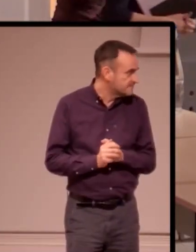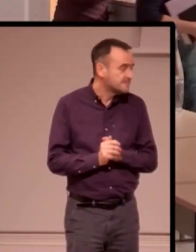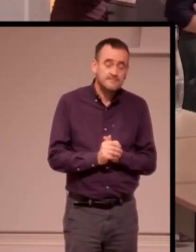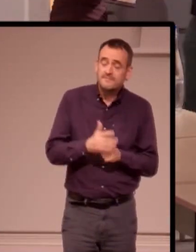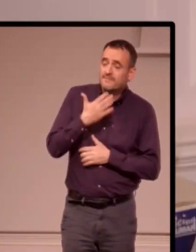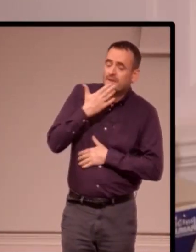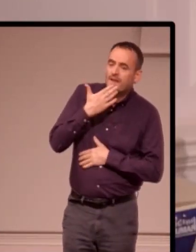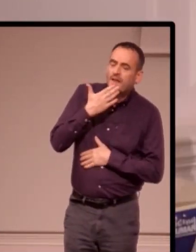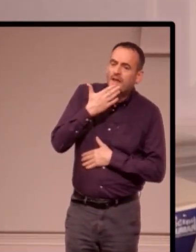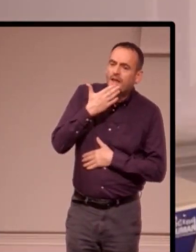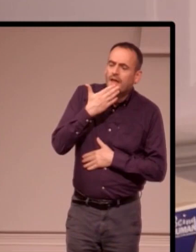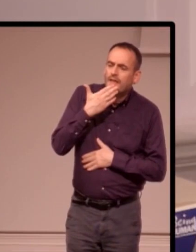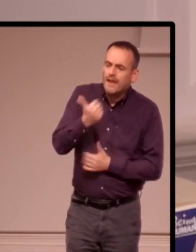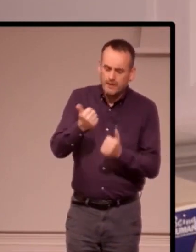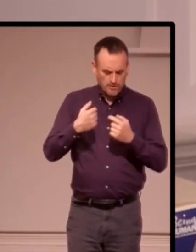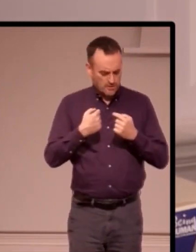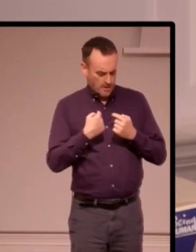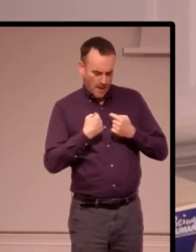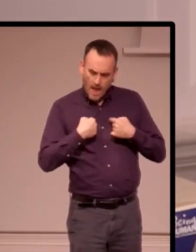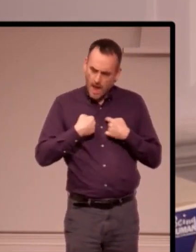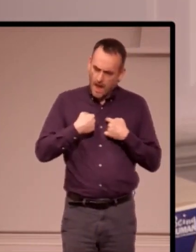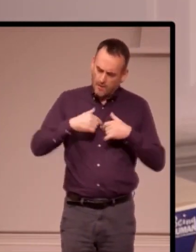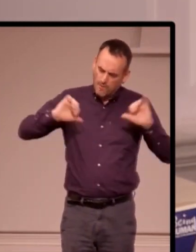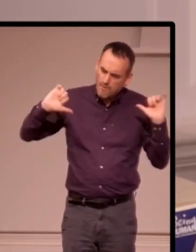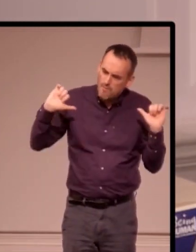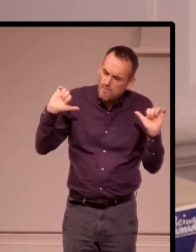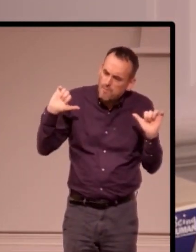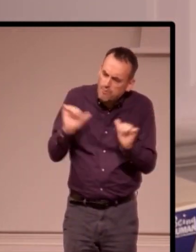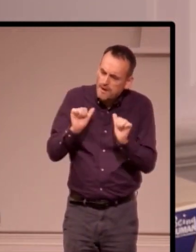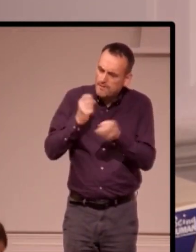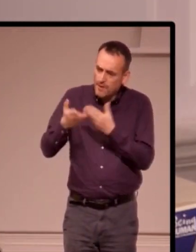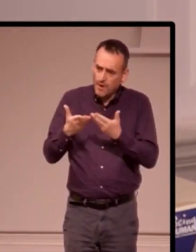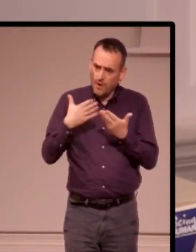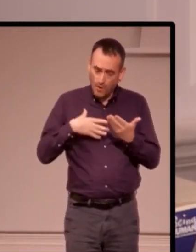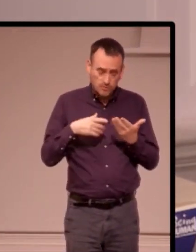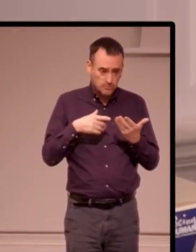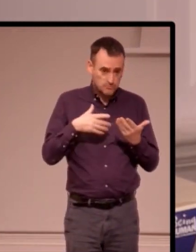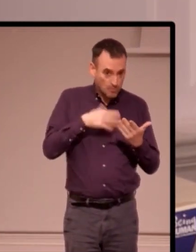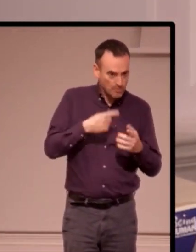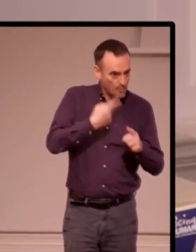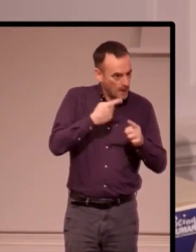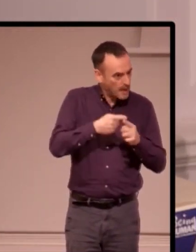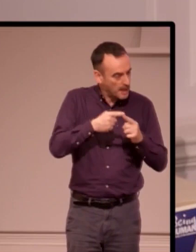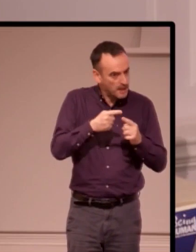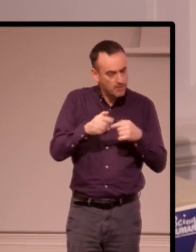Thank you very much. I am going to be very brief so that we can move on